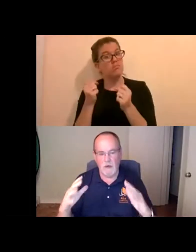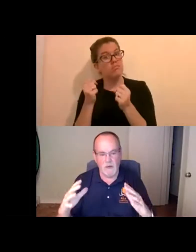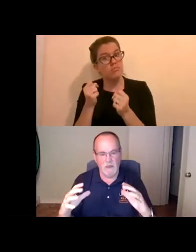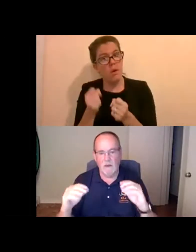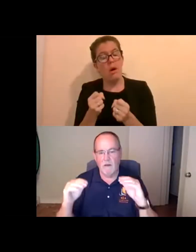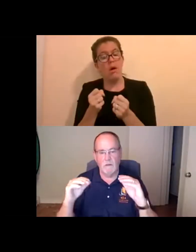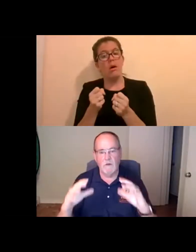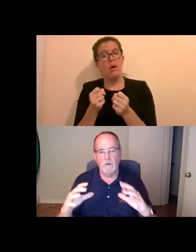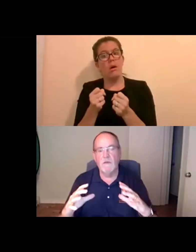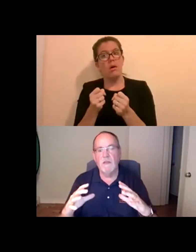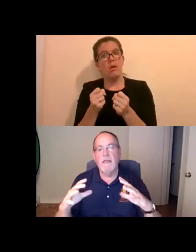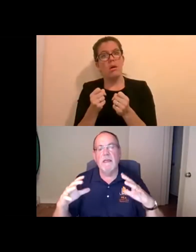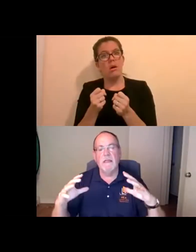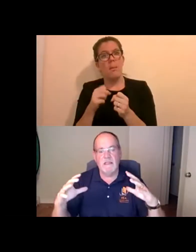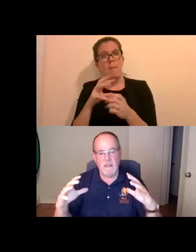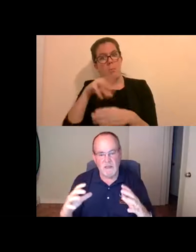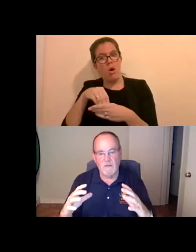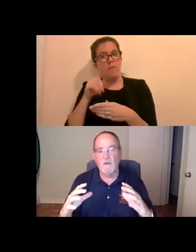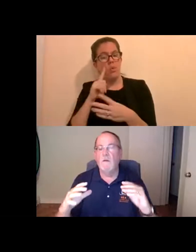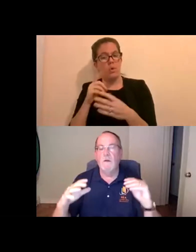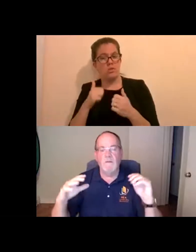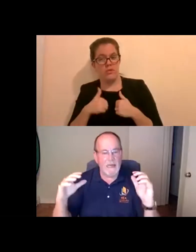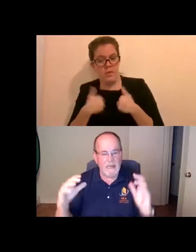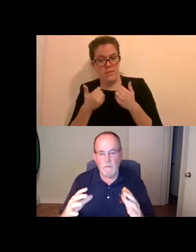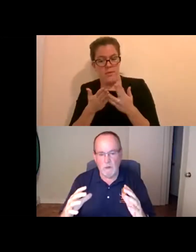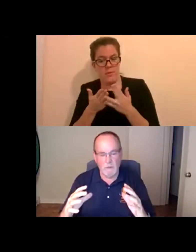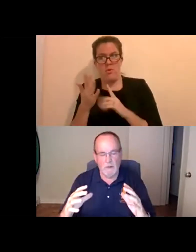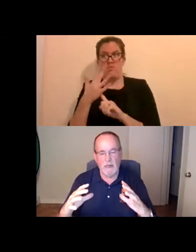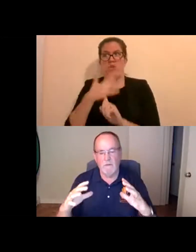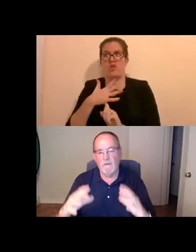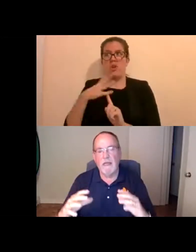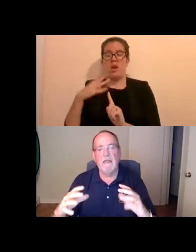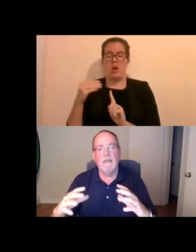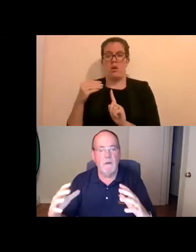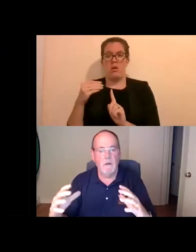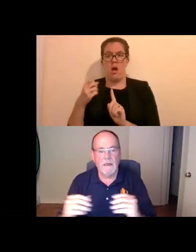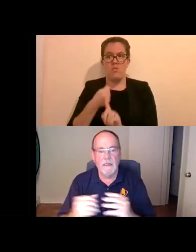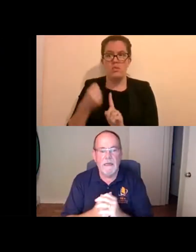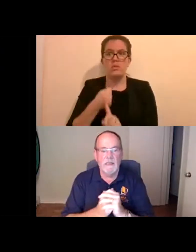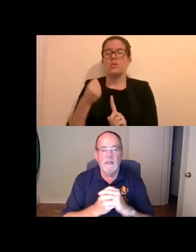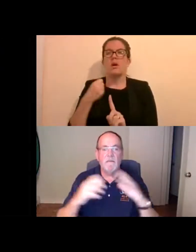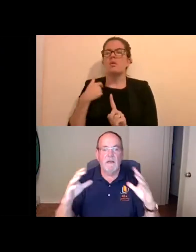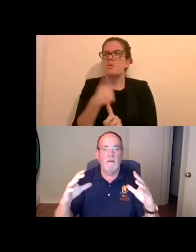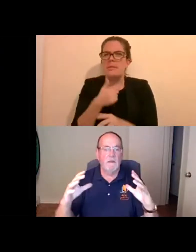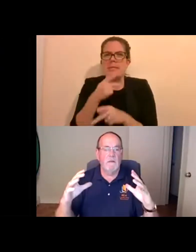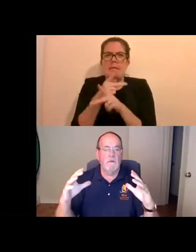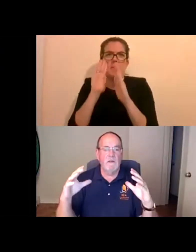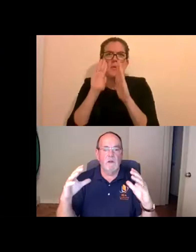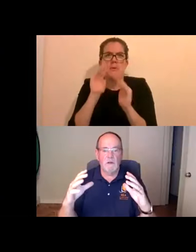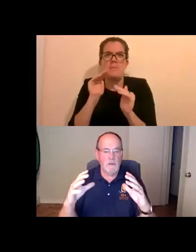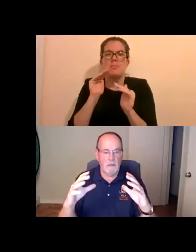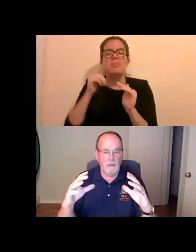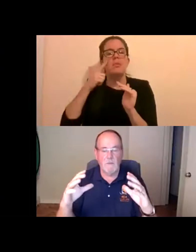the oppression and all the abuse, and that sense of we've got to keep hope alive, we've got to keep going. And the same thing with